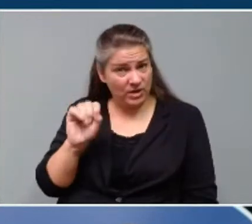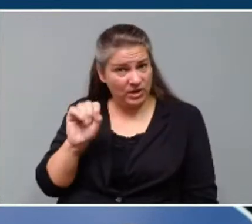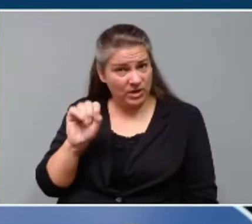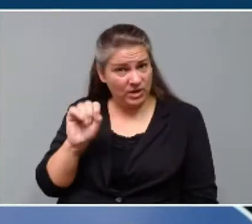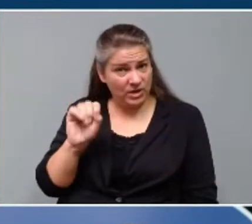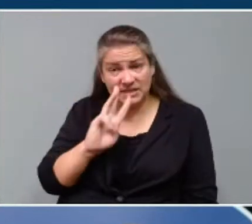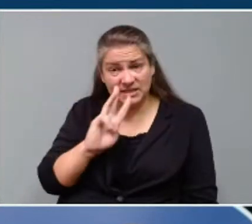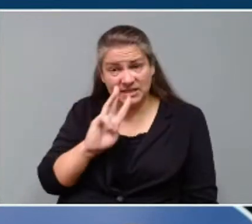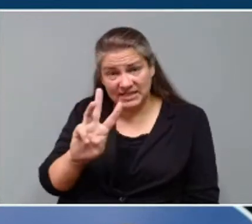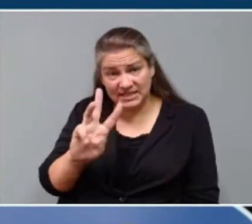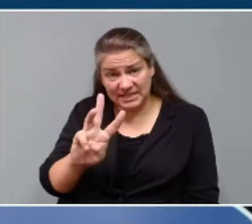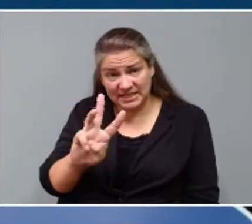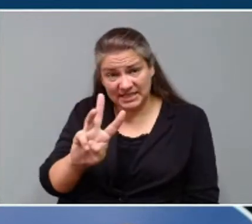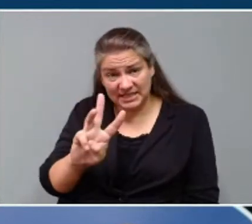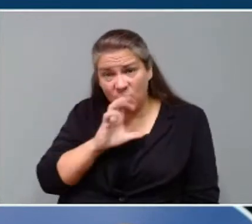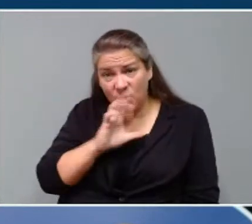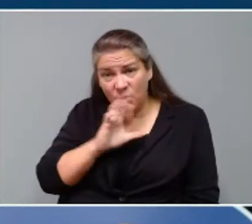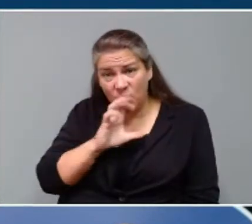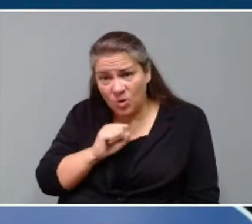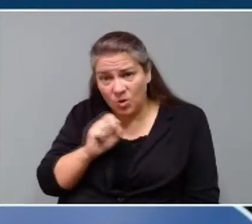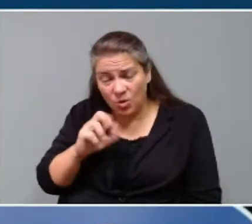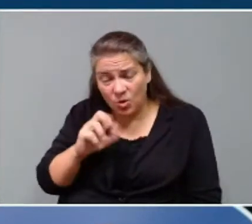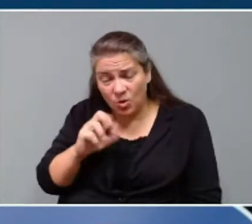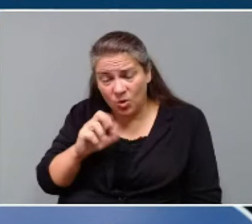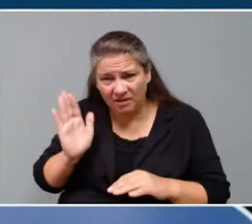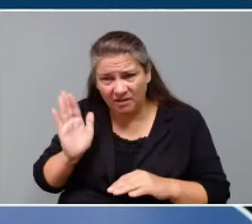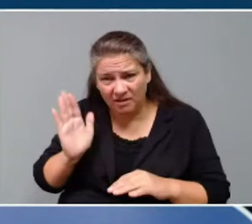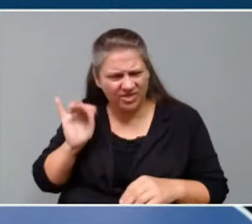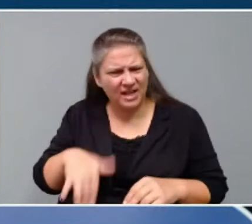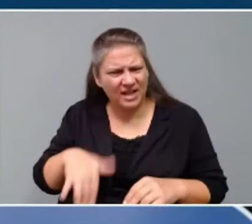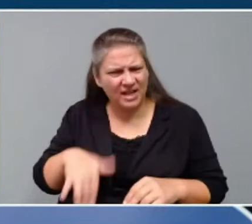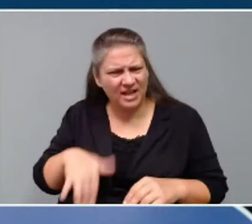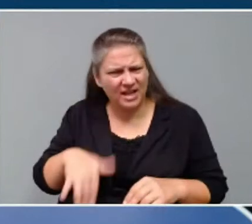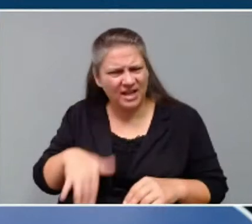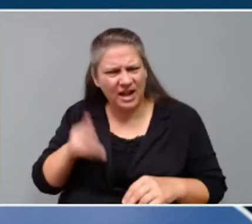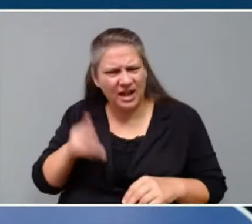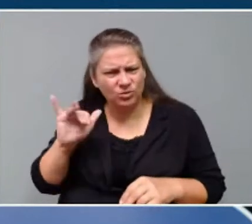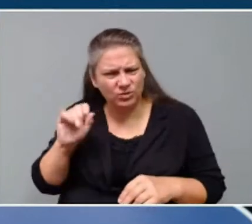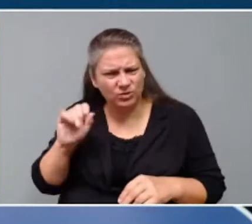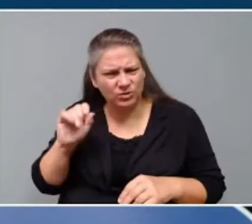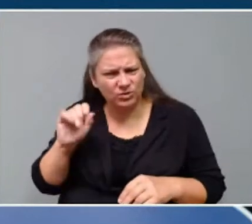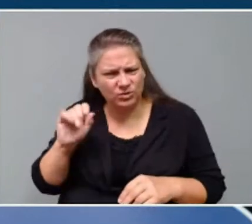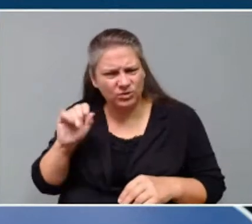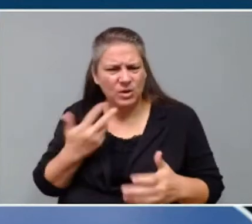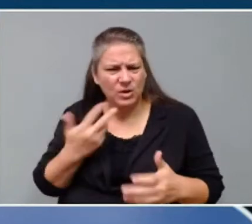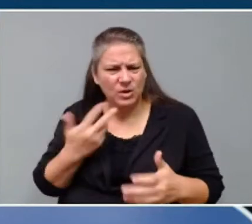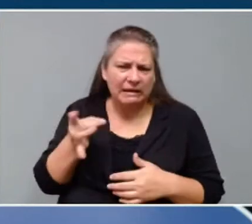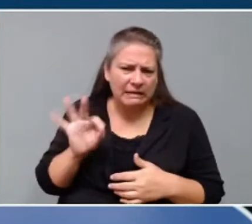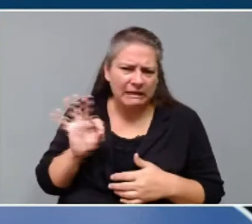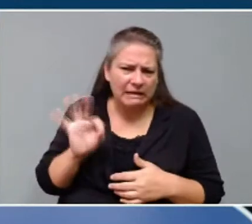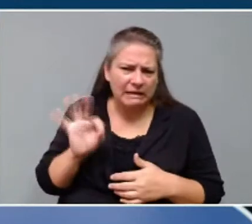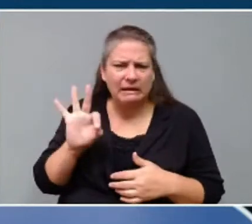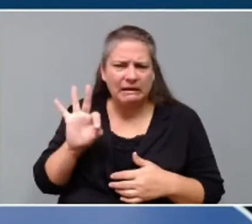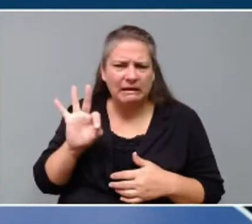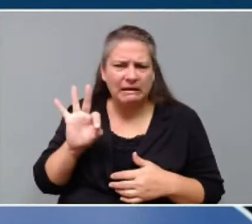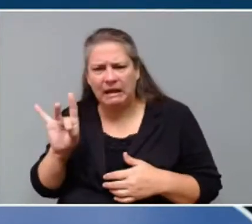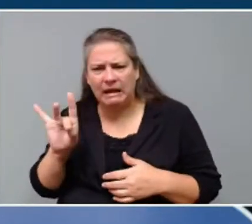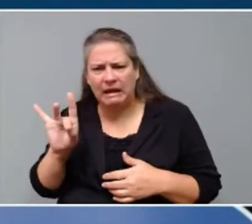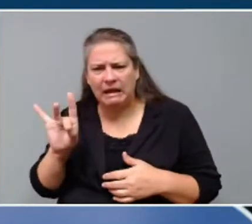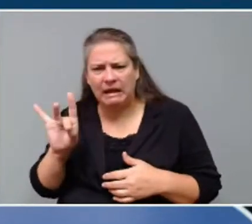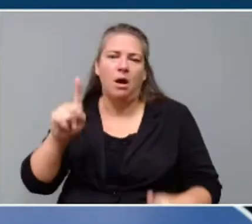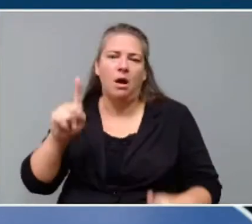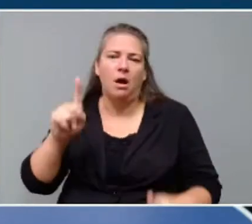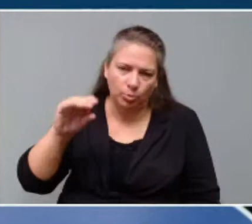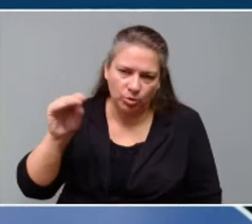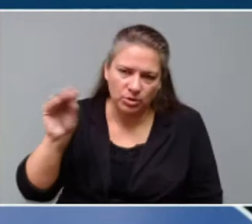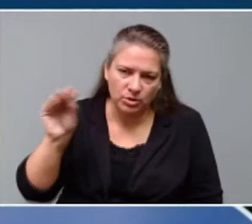COVID. This number needs to be 98, 99, or we would pray for 100%. 50 to 64, gone